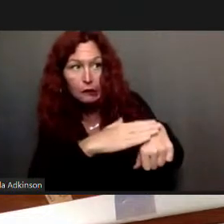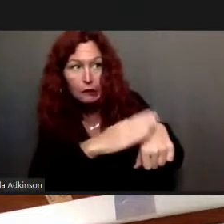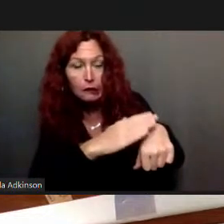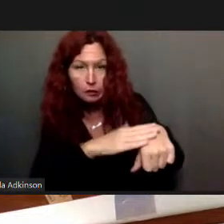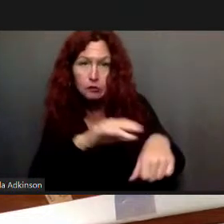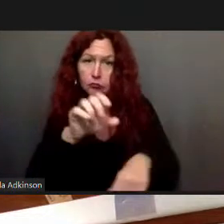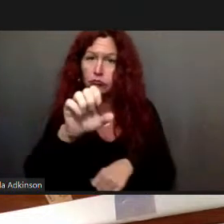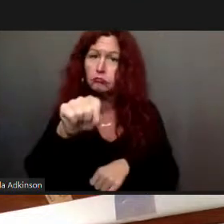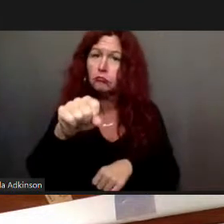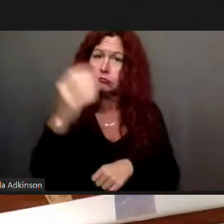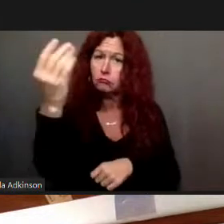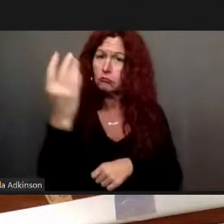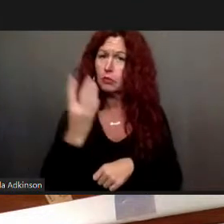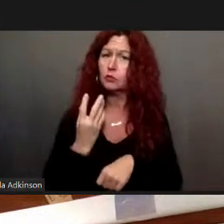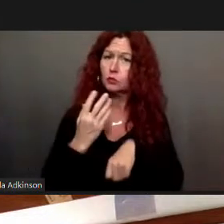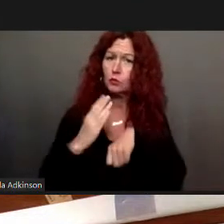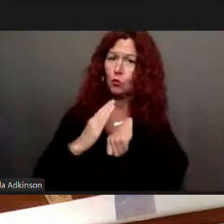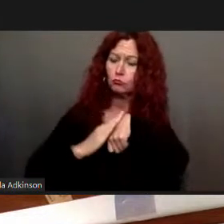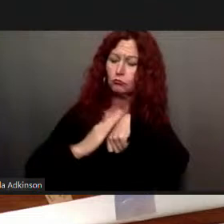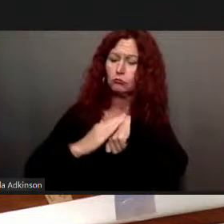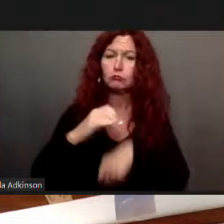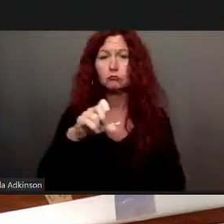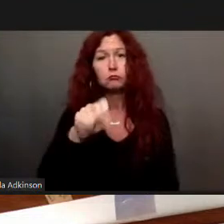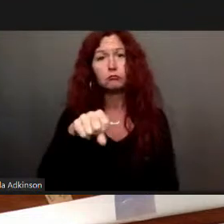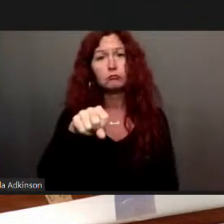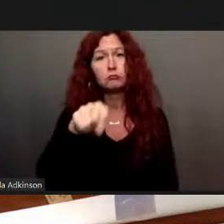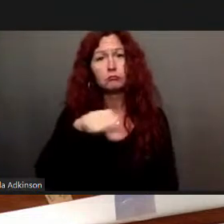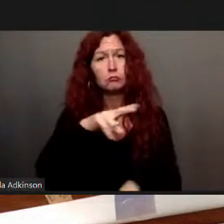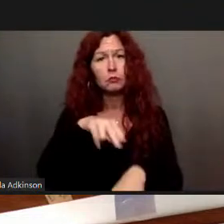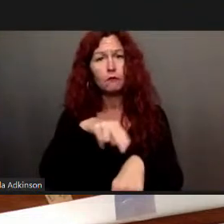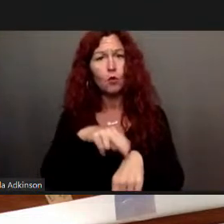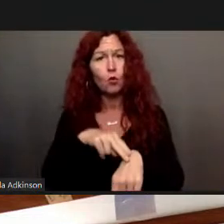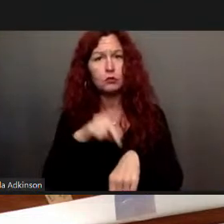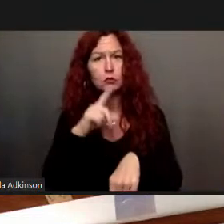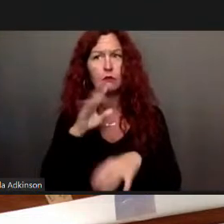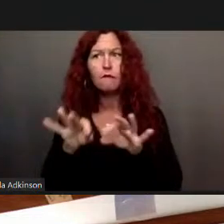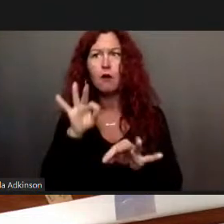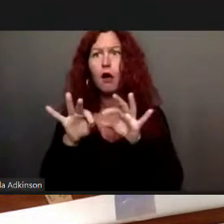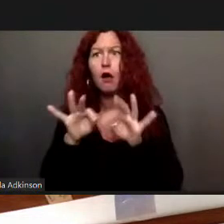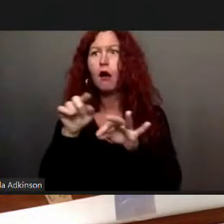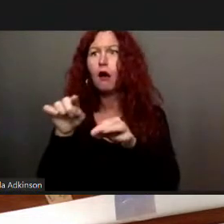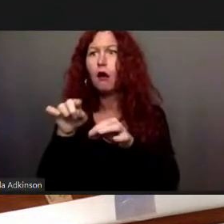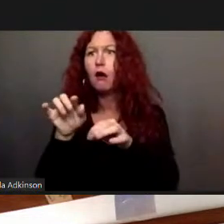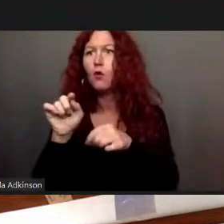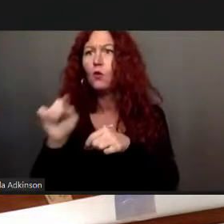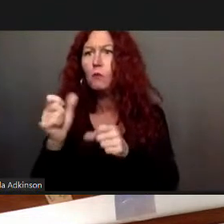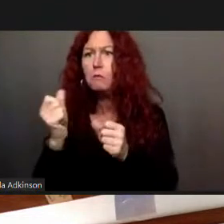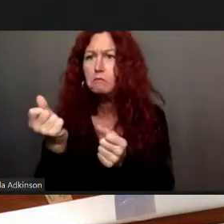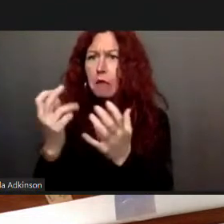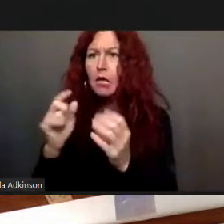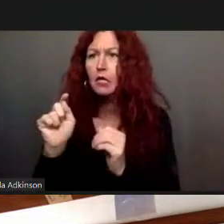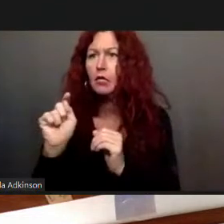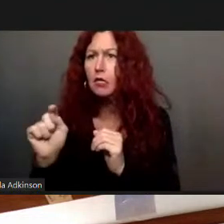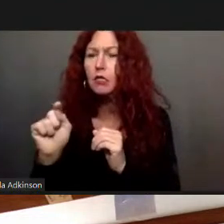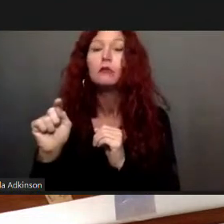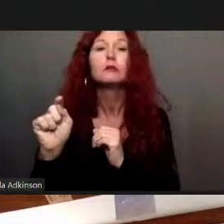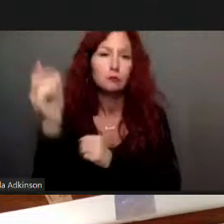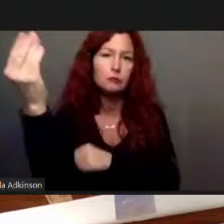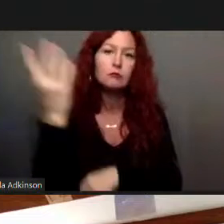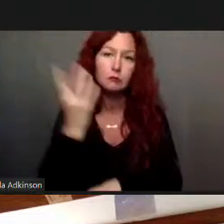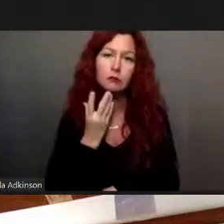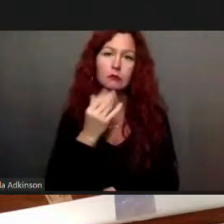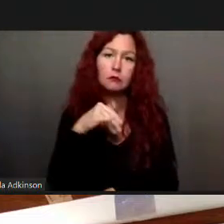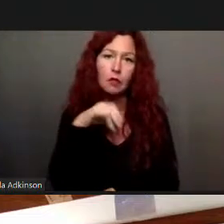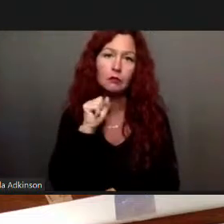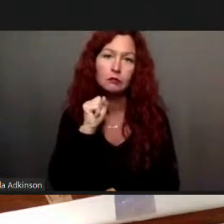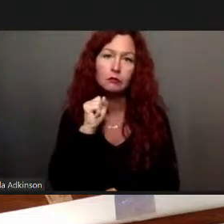their contact tracing, they know, hey, there's a hotspot there. Let's go over there and start testing. I think that's one of the reasons why you're seeing this spike in